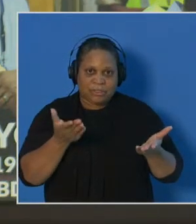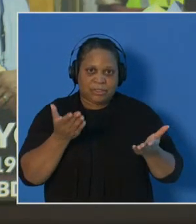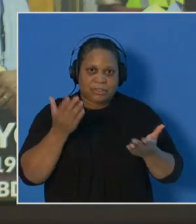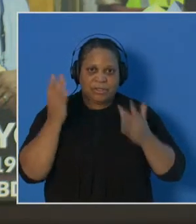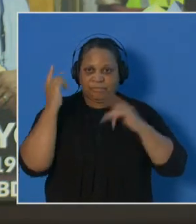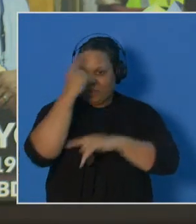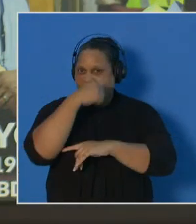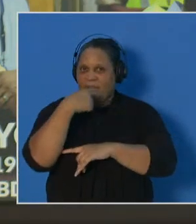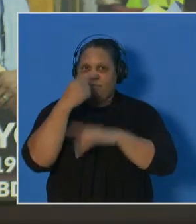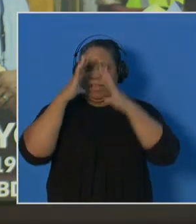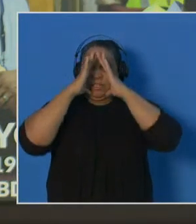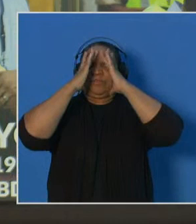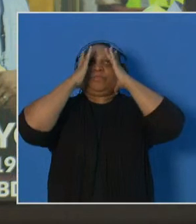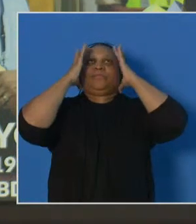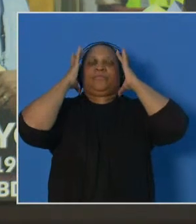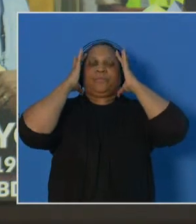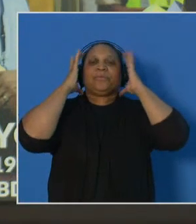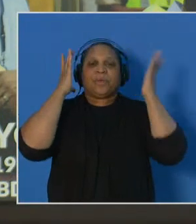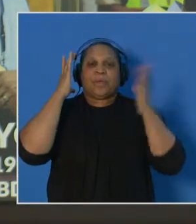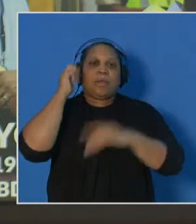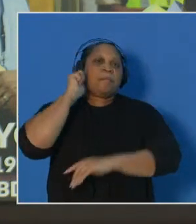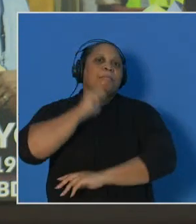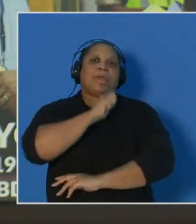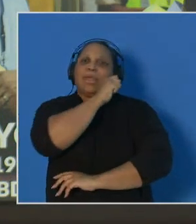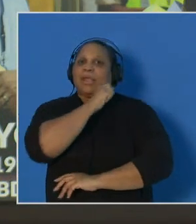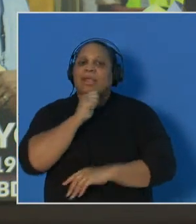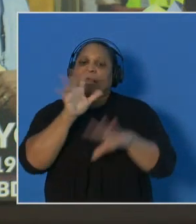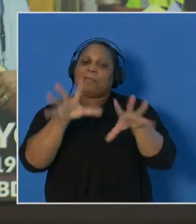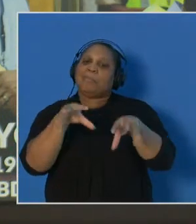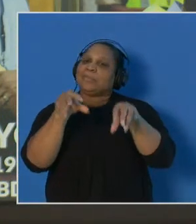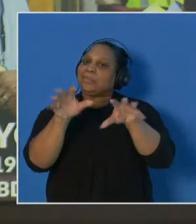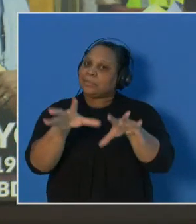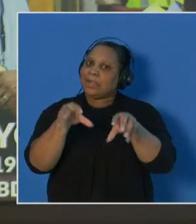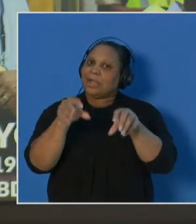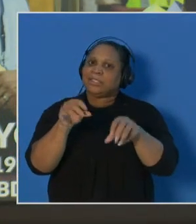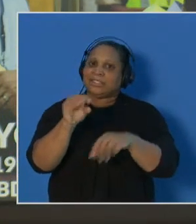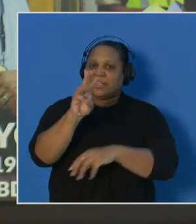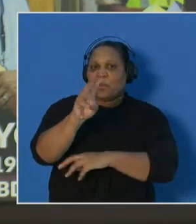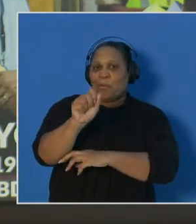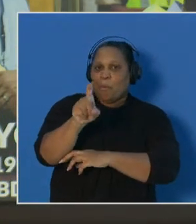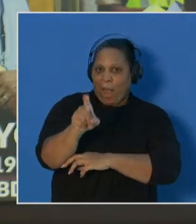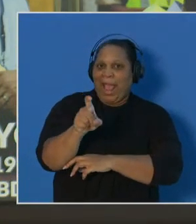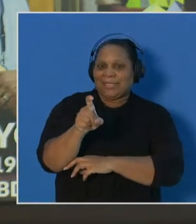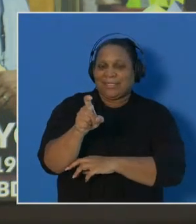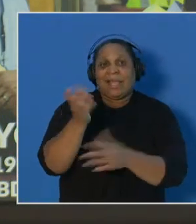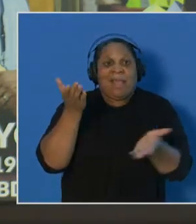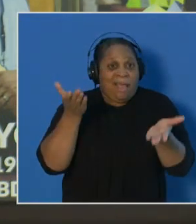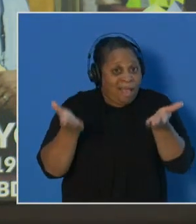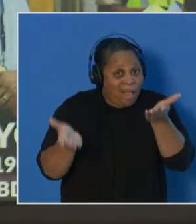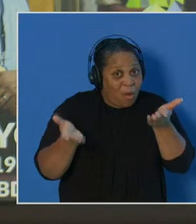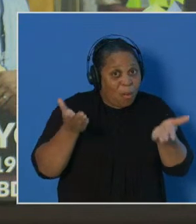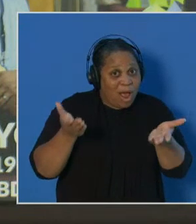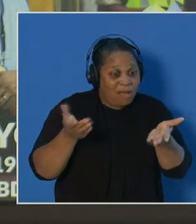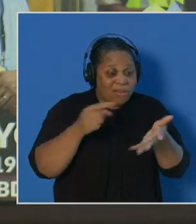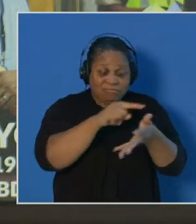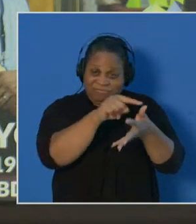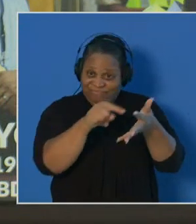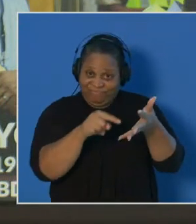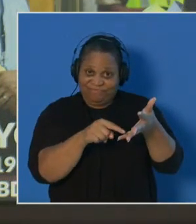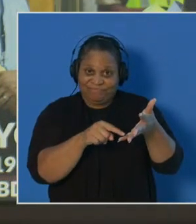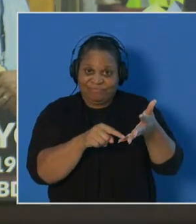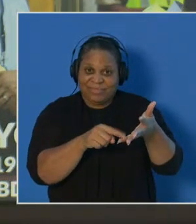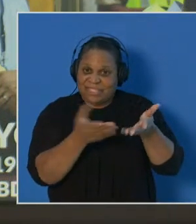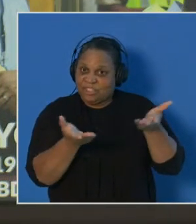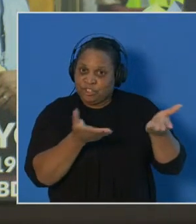facials, beard shaving, massages, and waxing. However, these expansion of